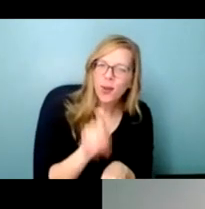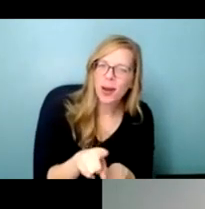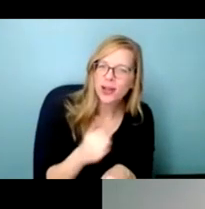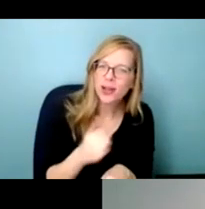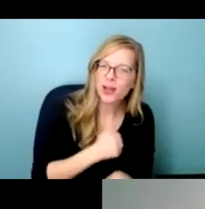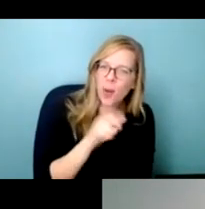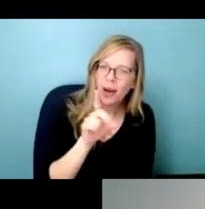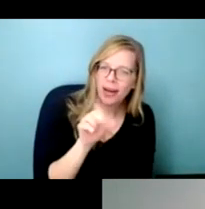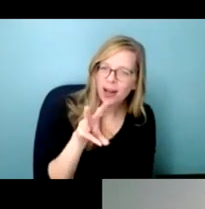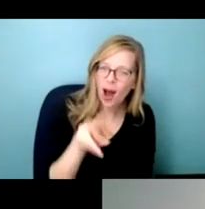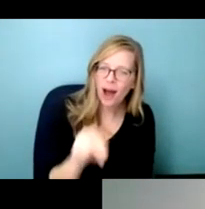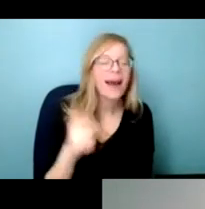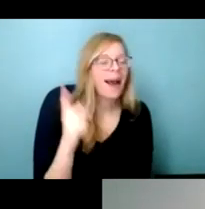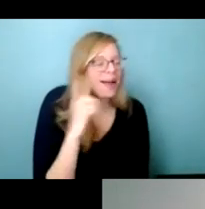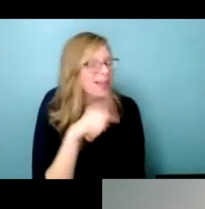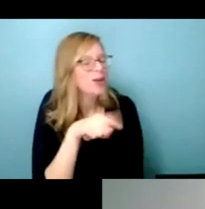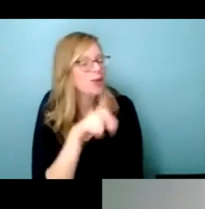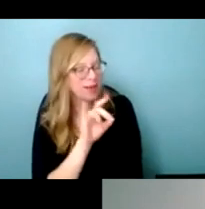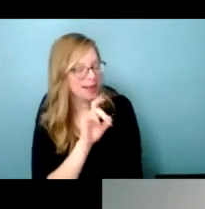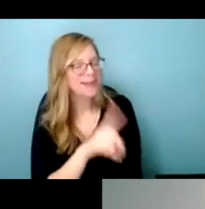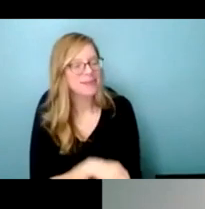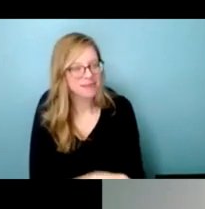did.